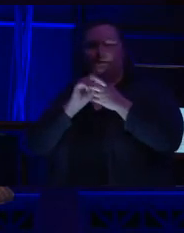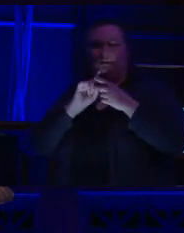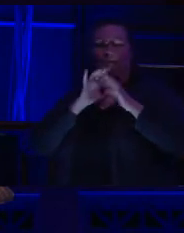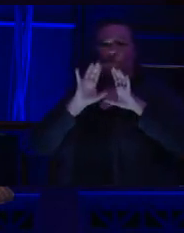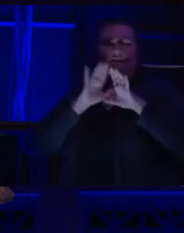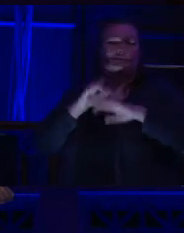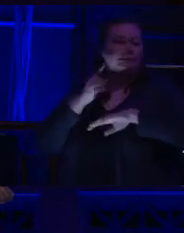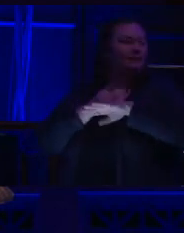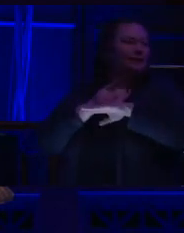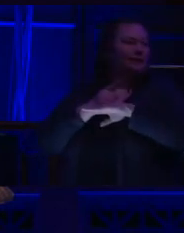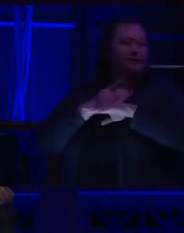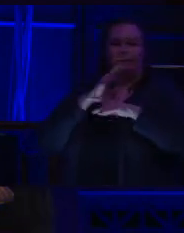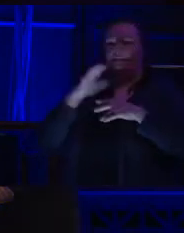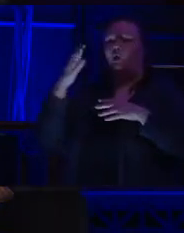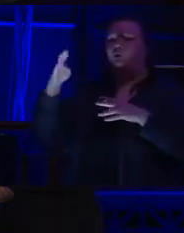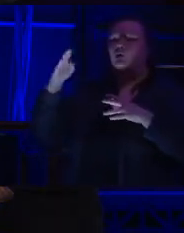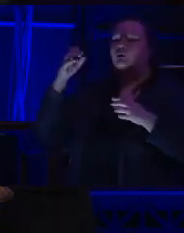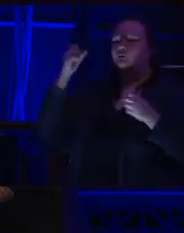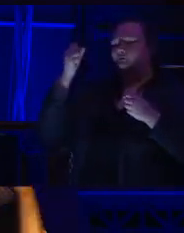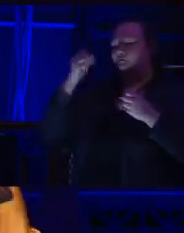day. Let's go blue.